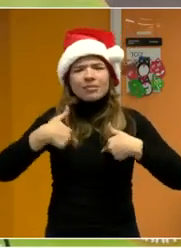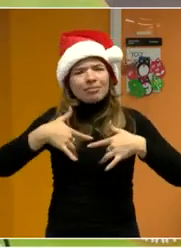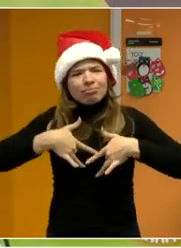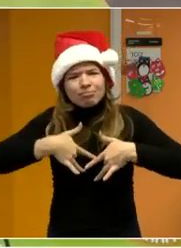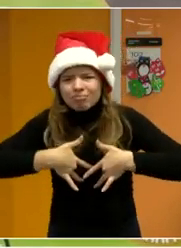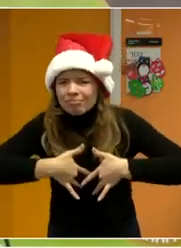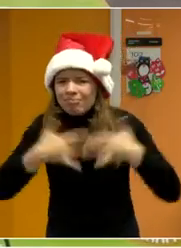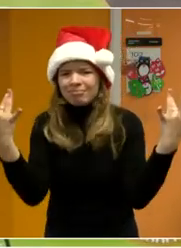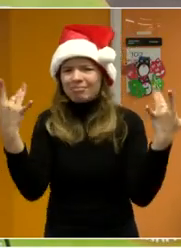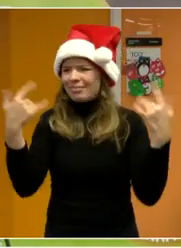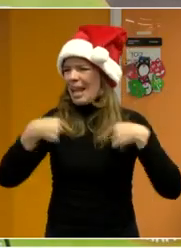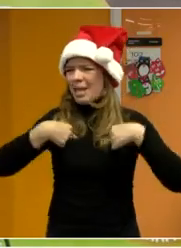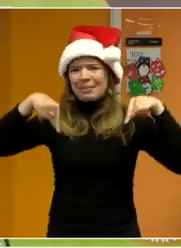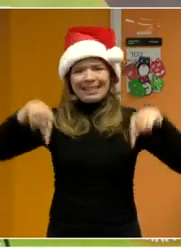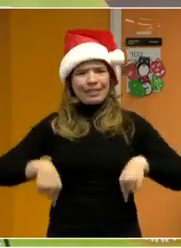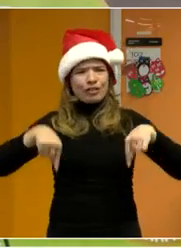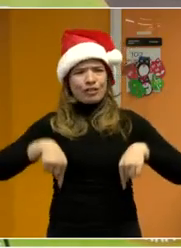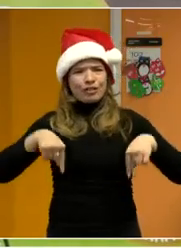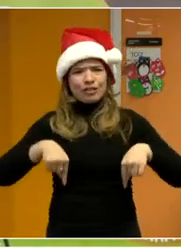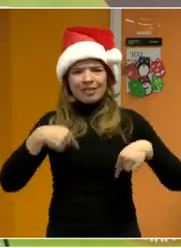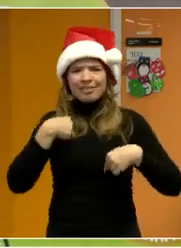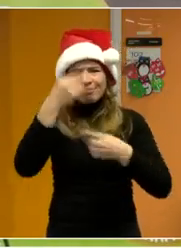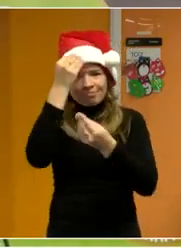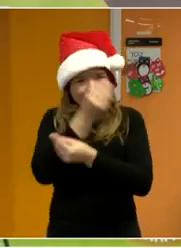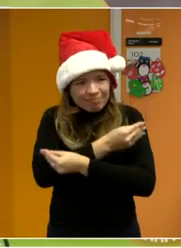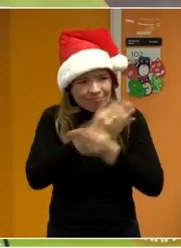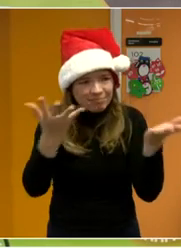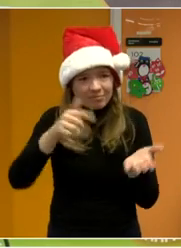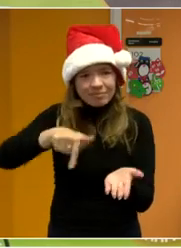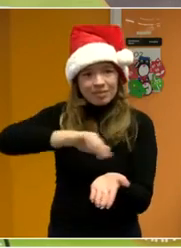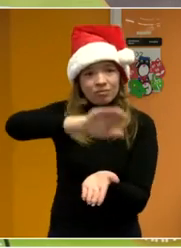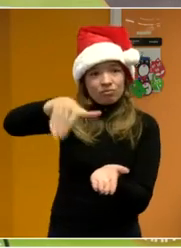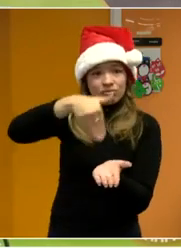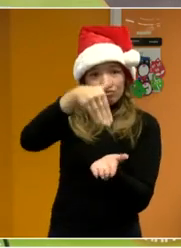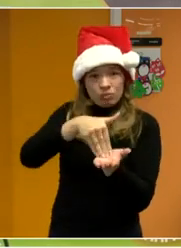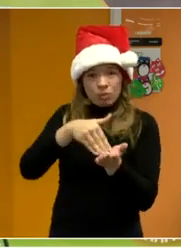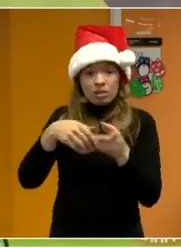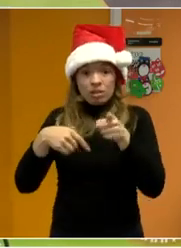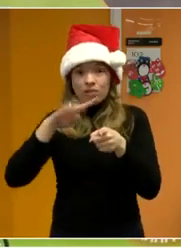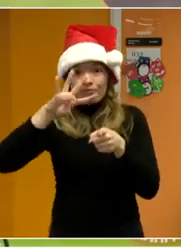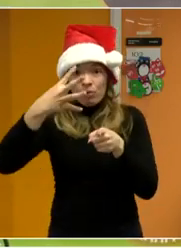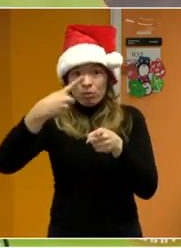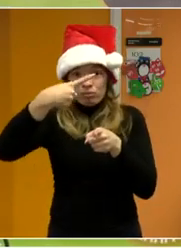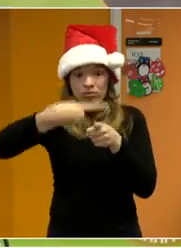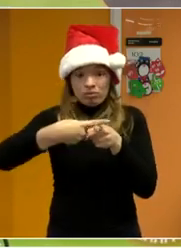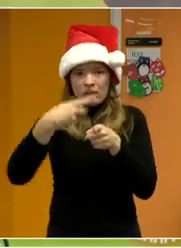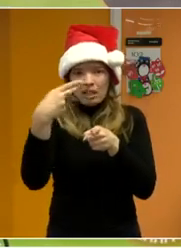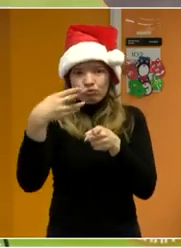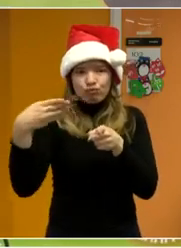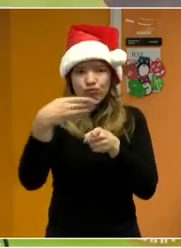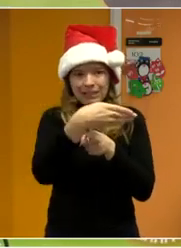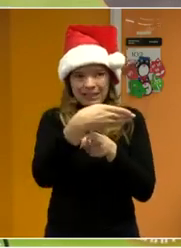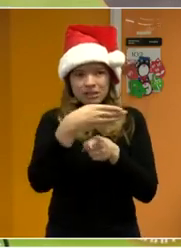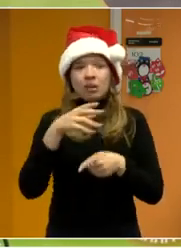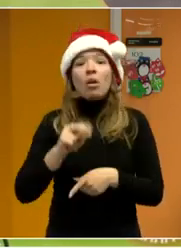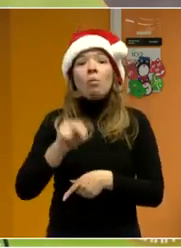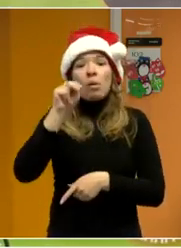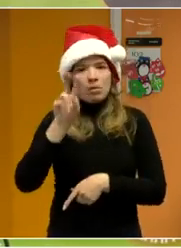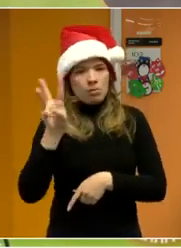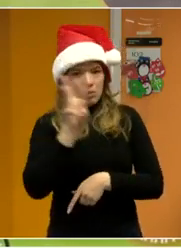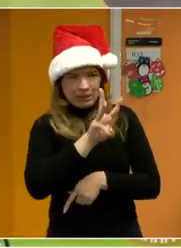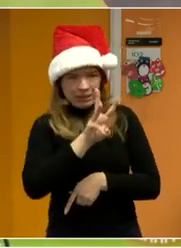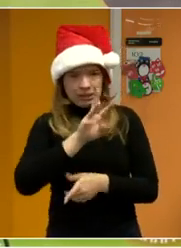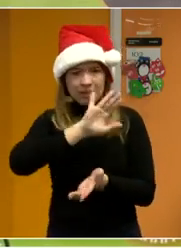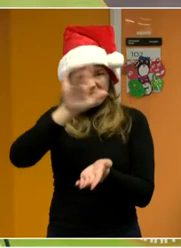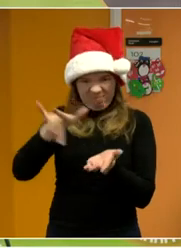here at our Achievement Center at 4th and 8th Street Northwest. We're right in the heart of Chinatown, and